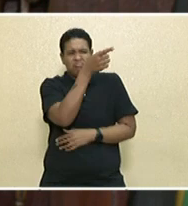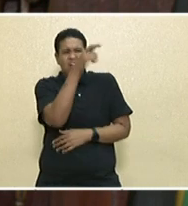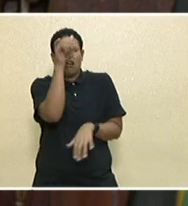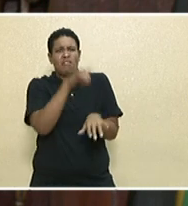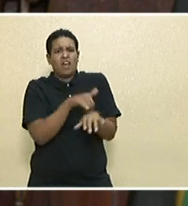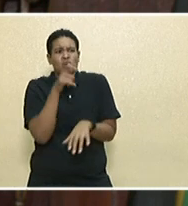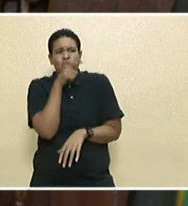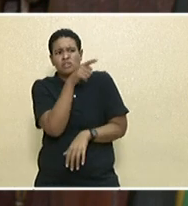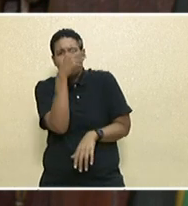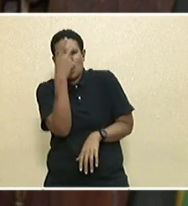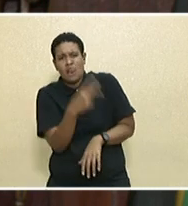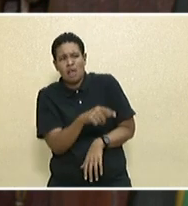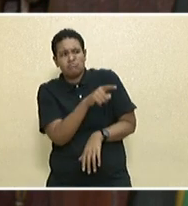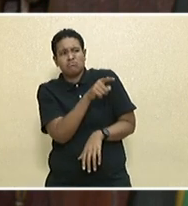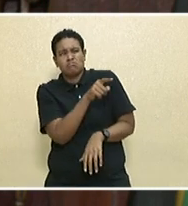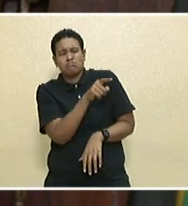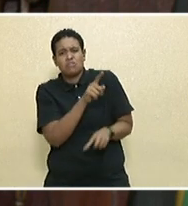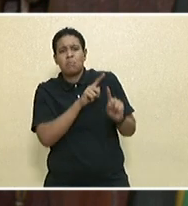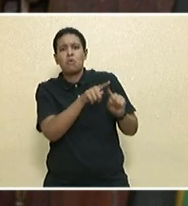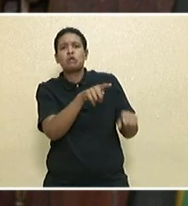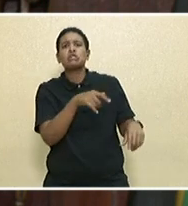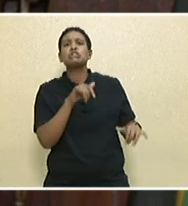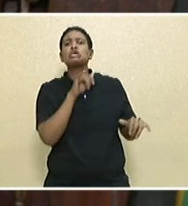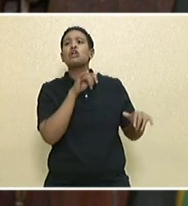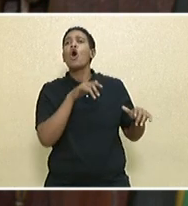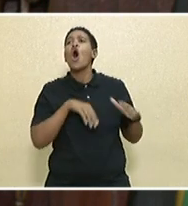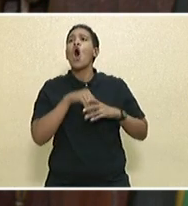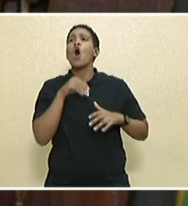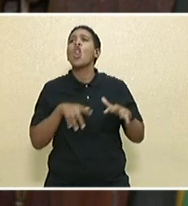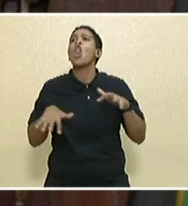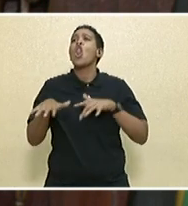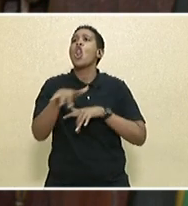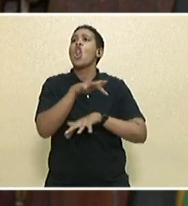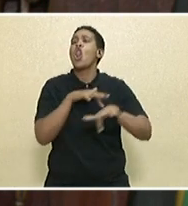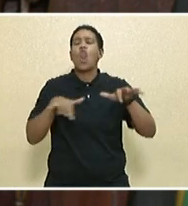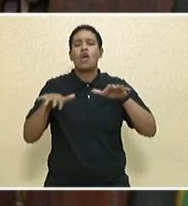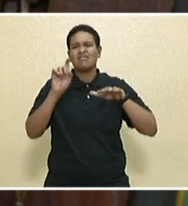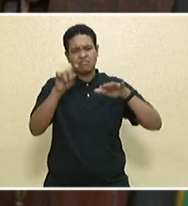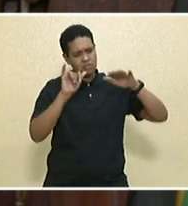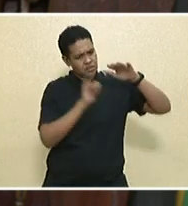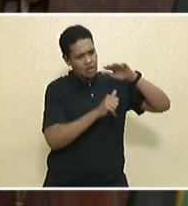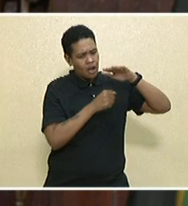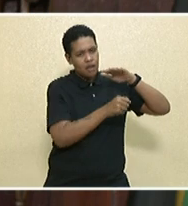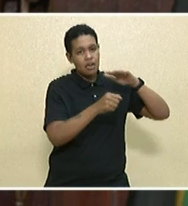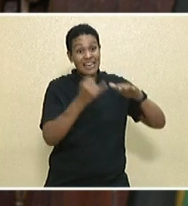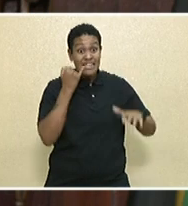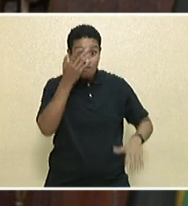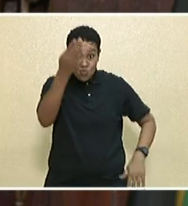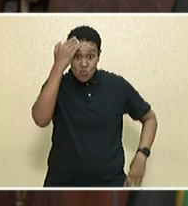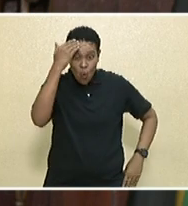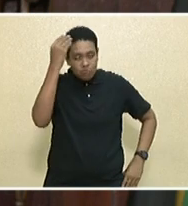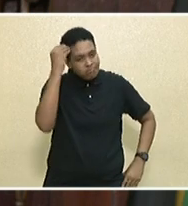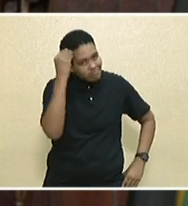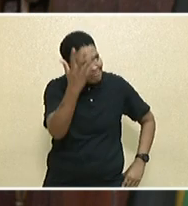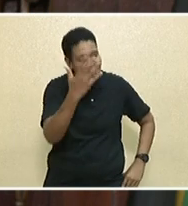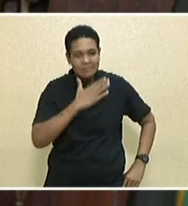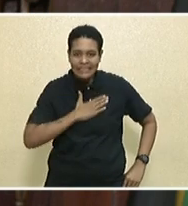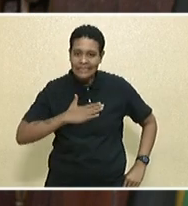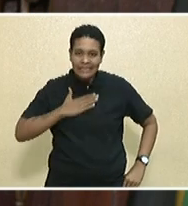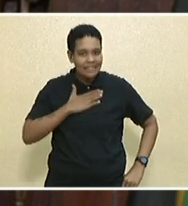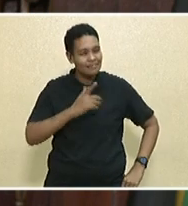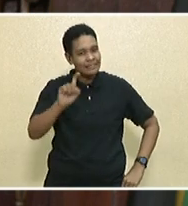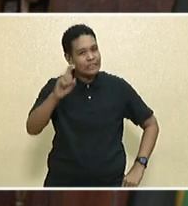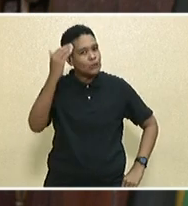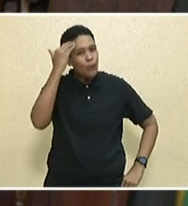that they have come into the island, but they are not self-quarantining. We need to know. The